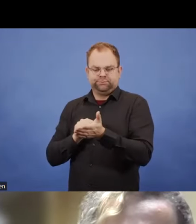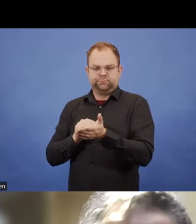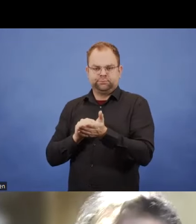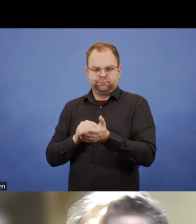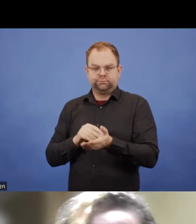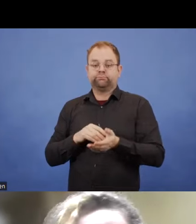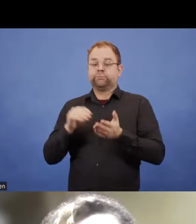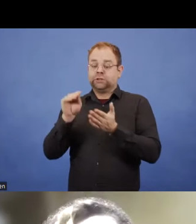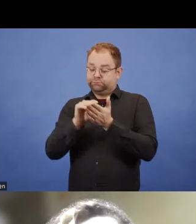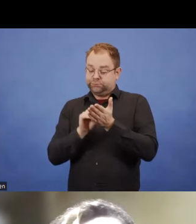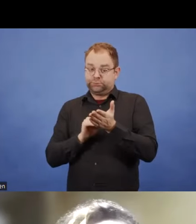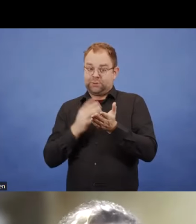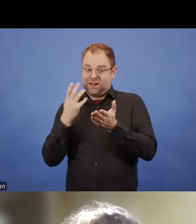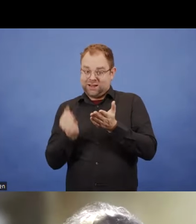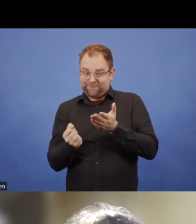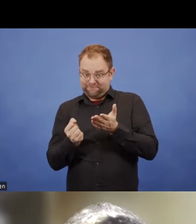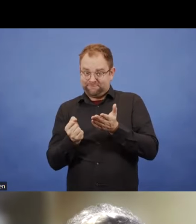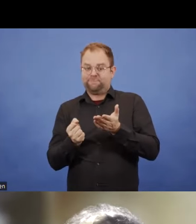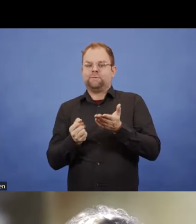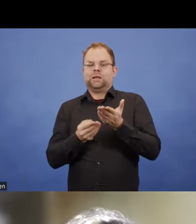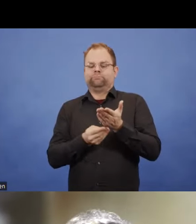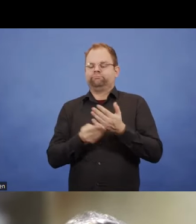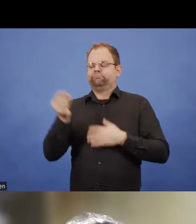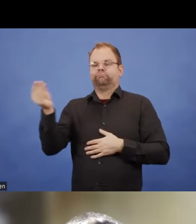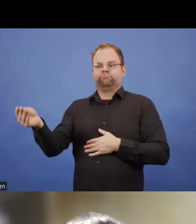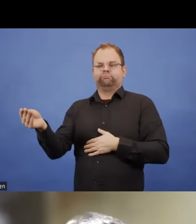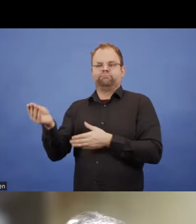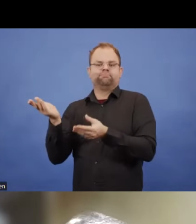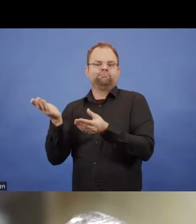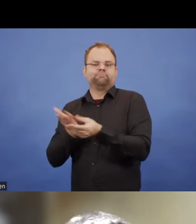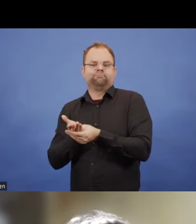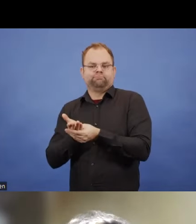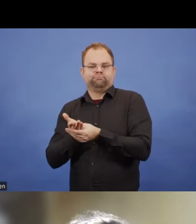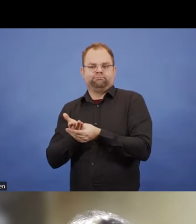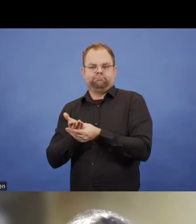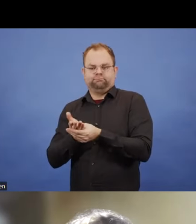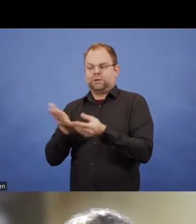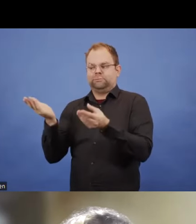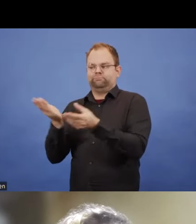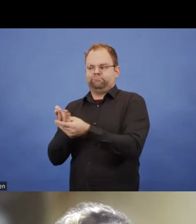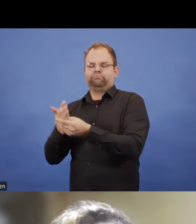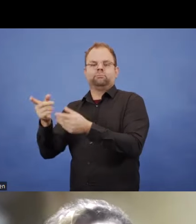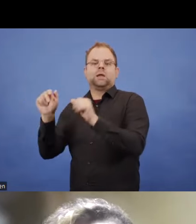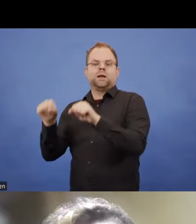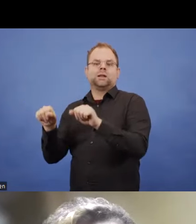country. It's not always that easy, but when you have an asylum seeker document, certificate,